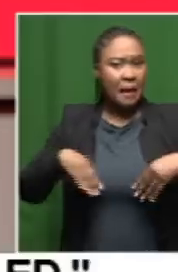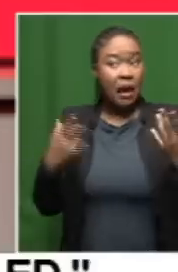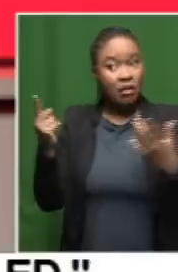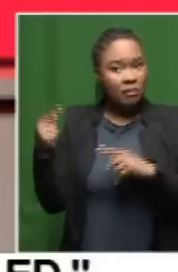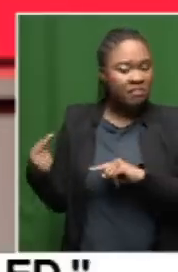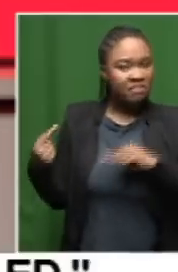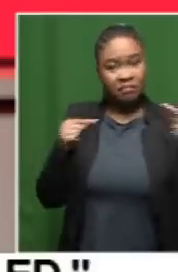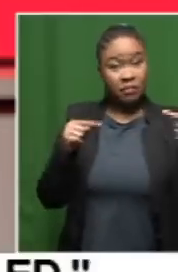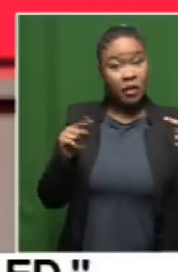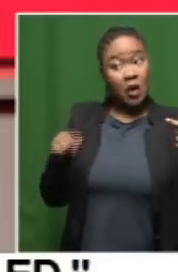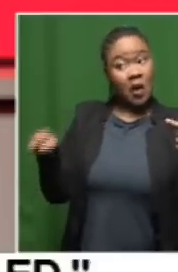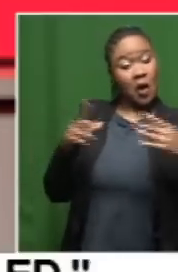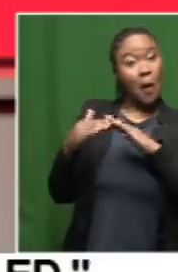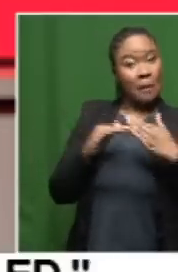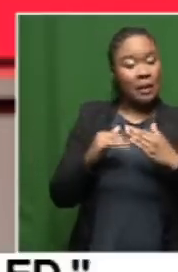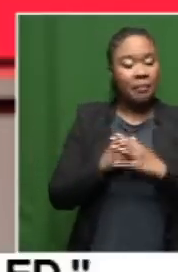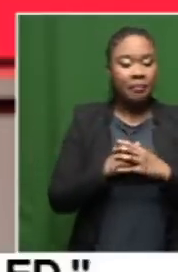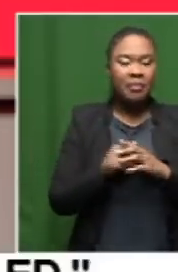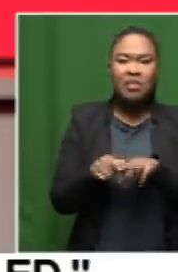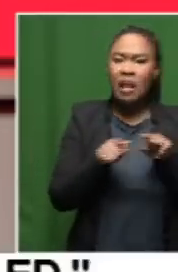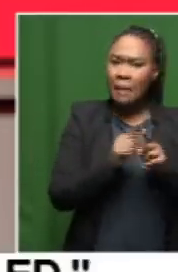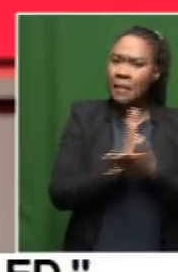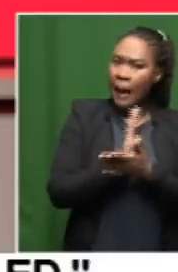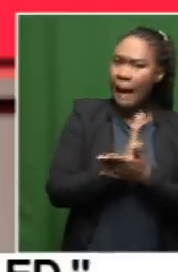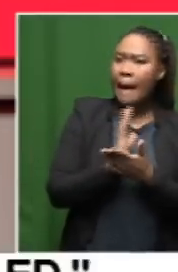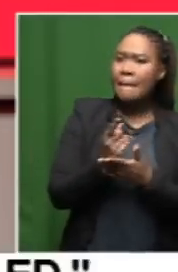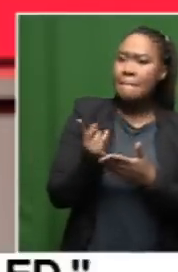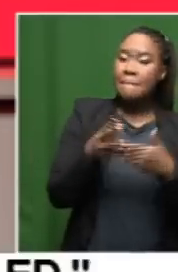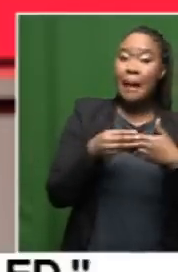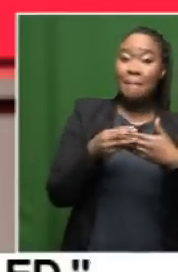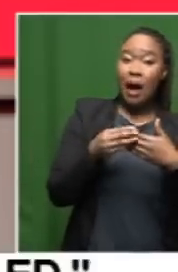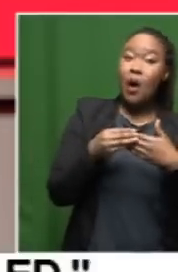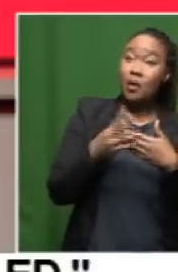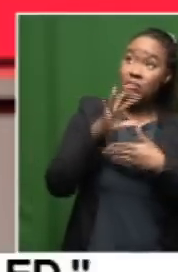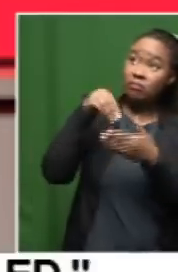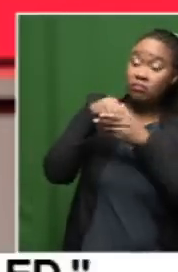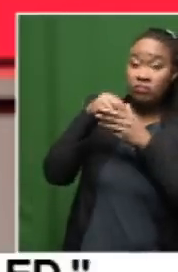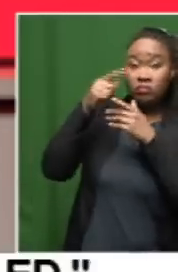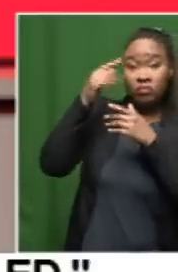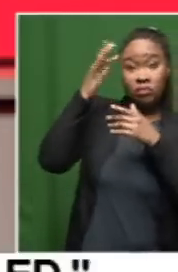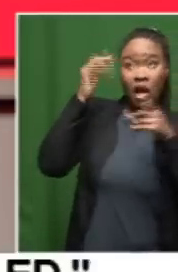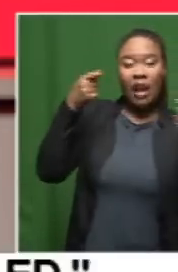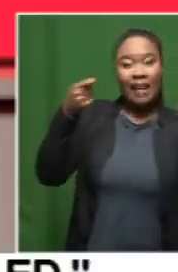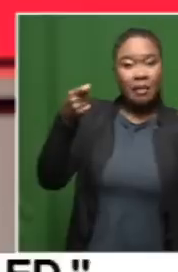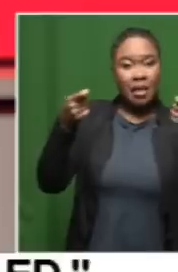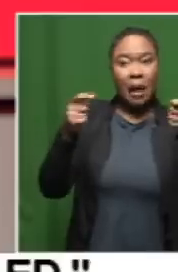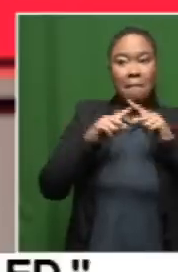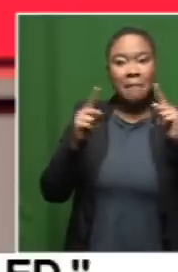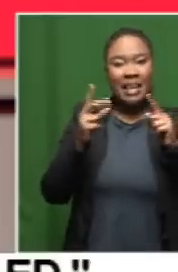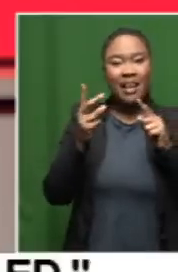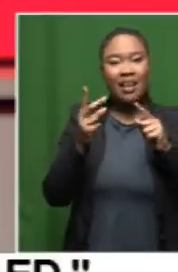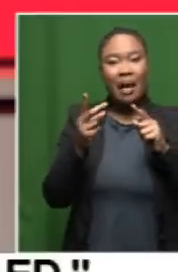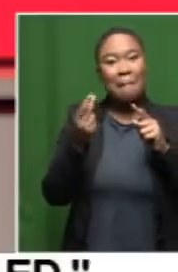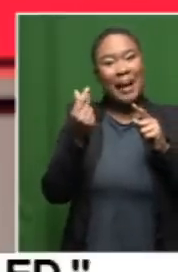some of our own comrades who were entrusted with responsibility to go into governance, and they began to steal from the masses, but